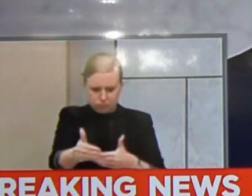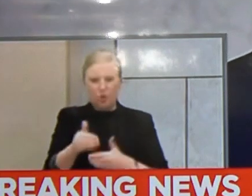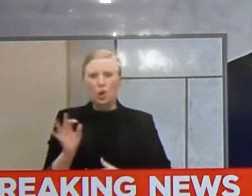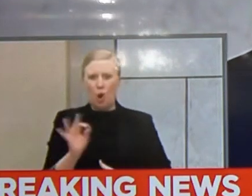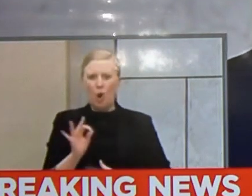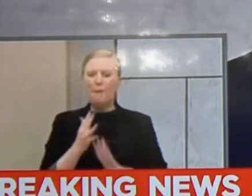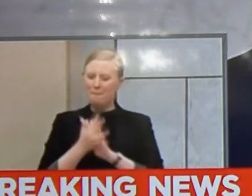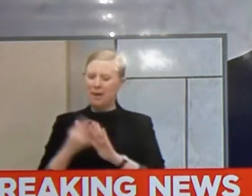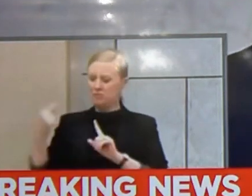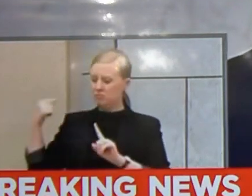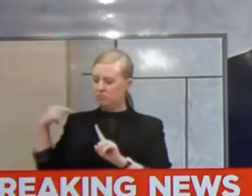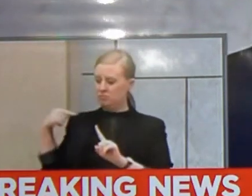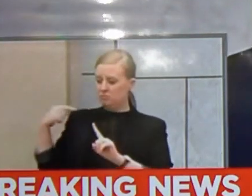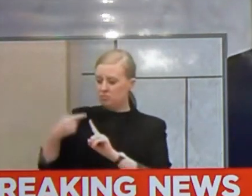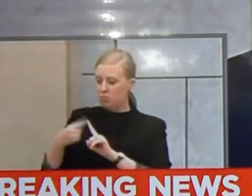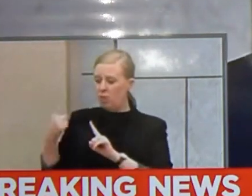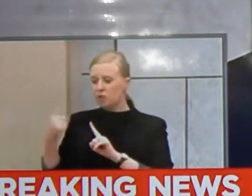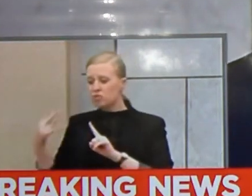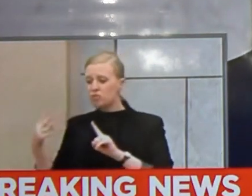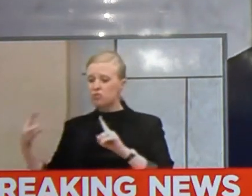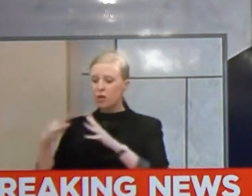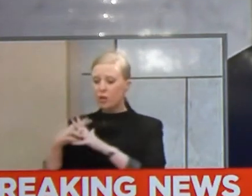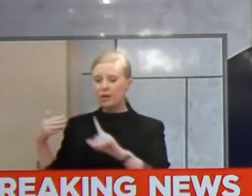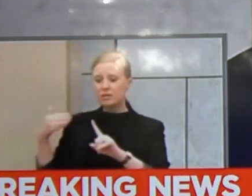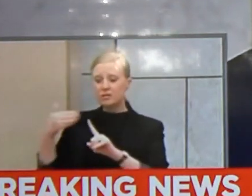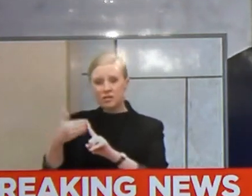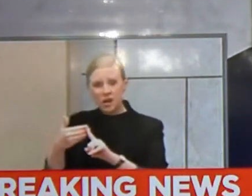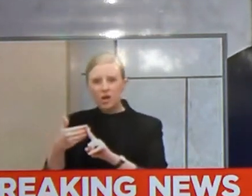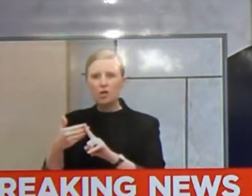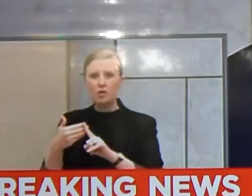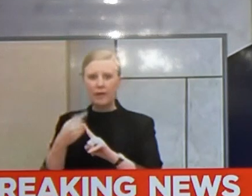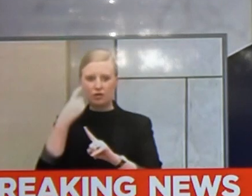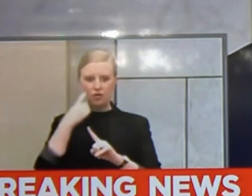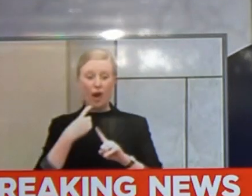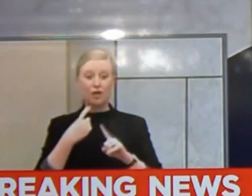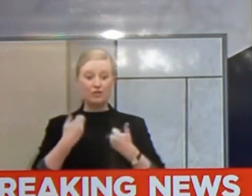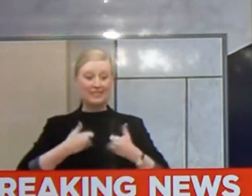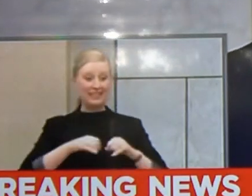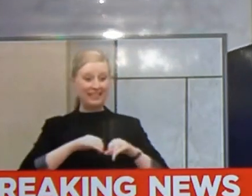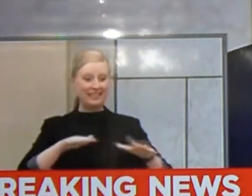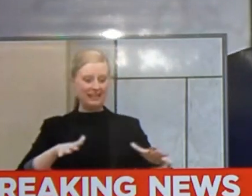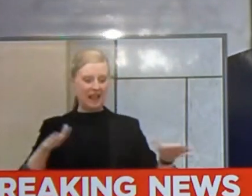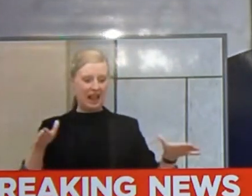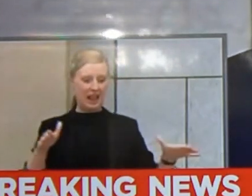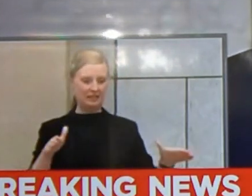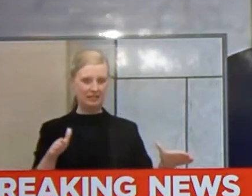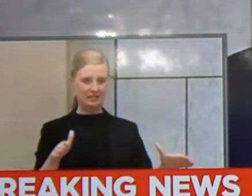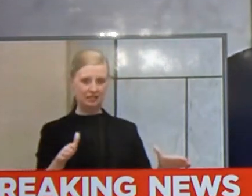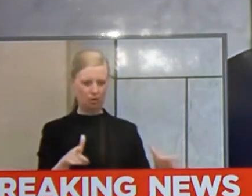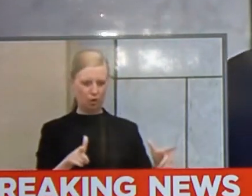place. That is also part of the act of putting the pressure down on the virus and having